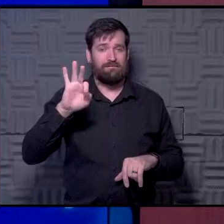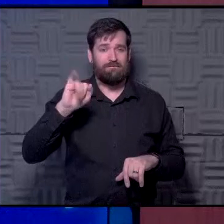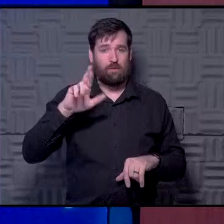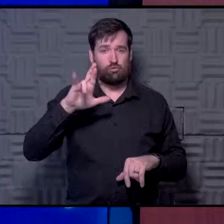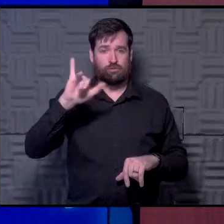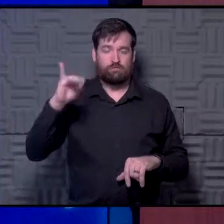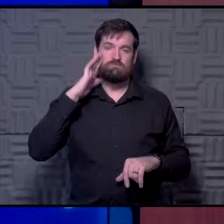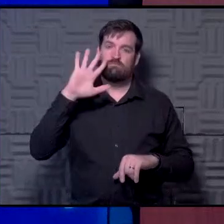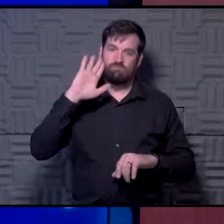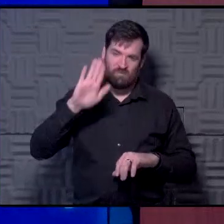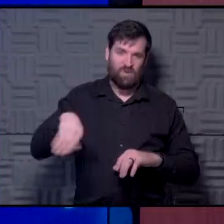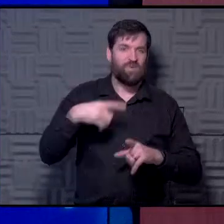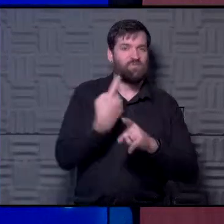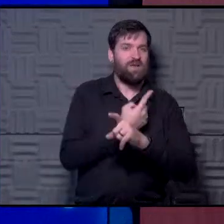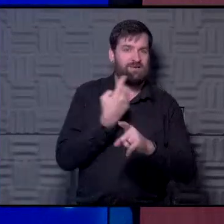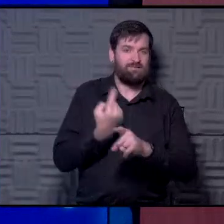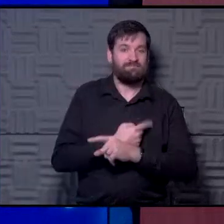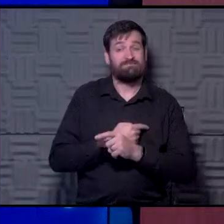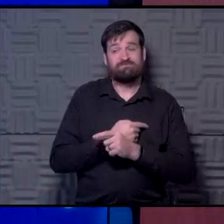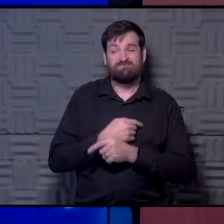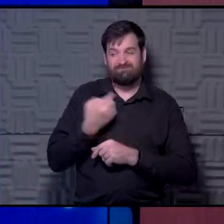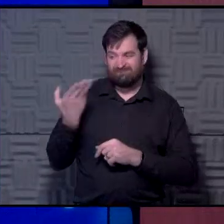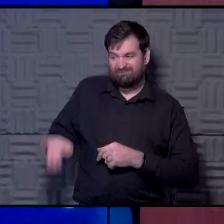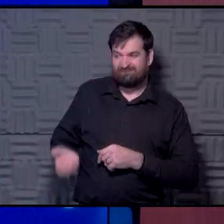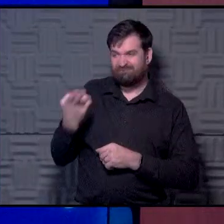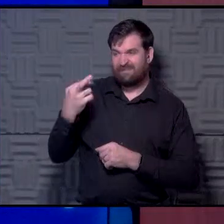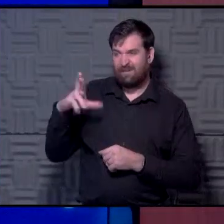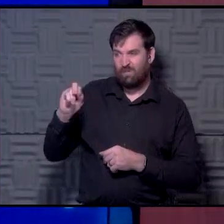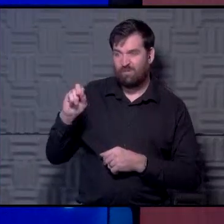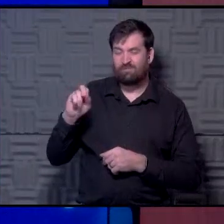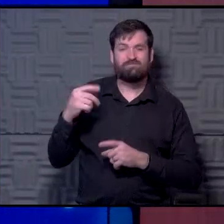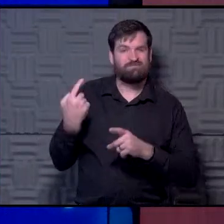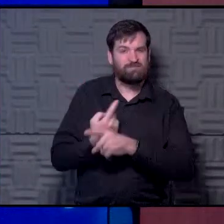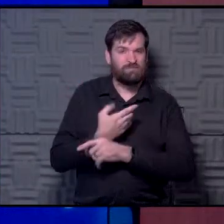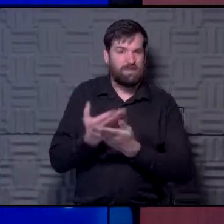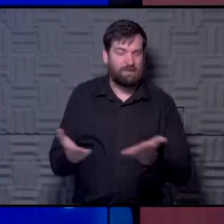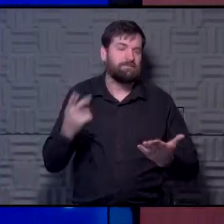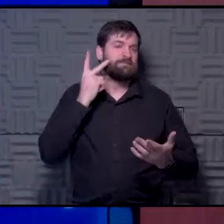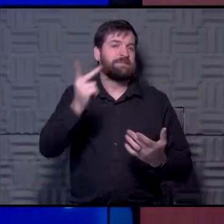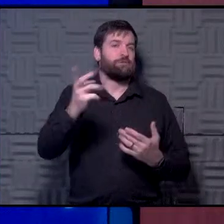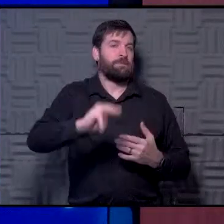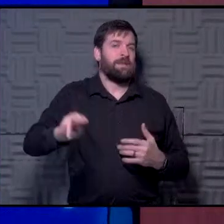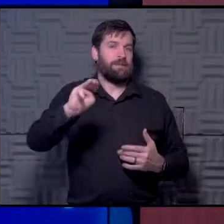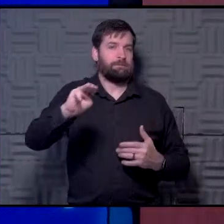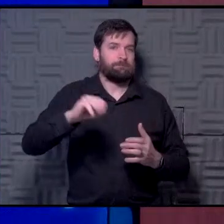the right thing to do. Be a hero. Do the right thing. We'll see you on Monday.